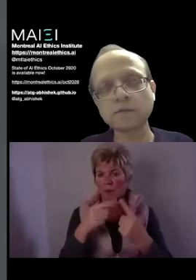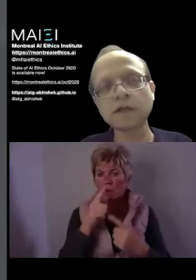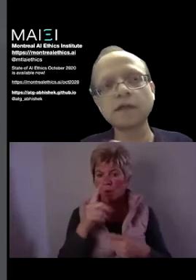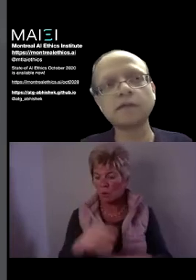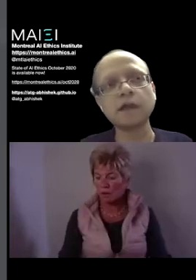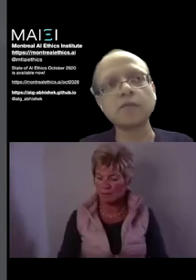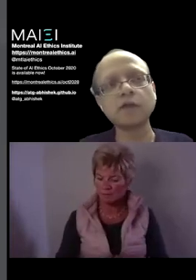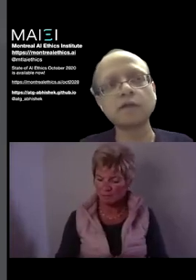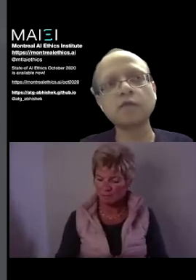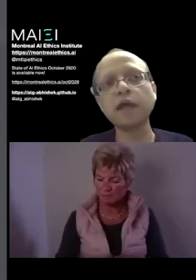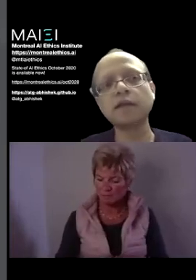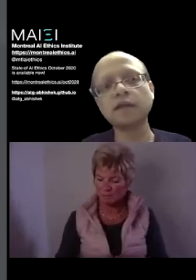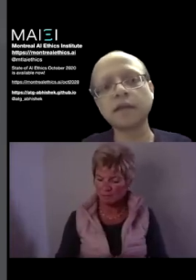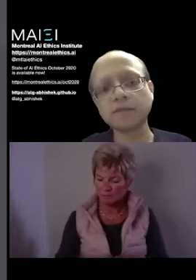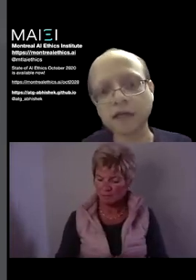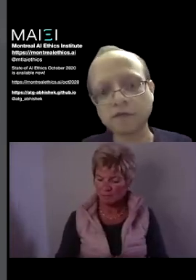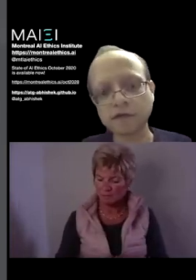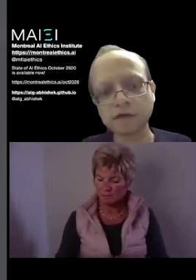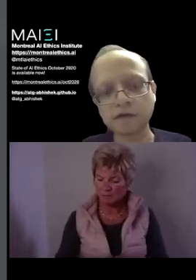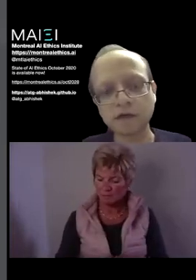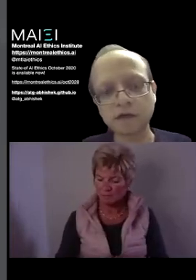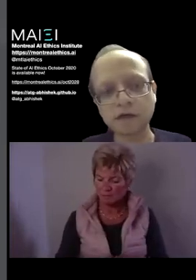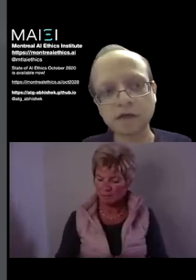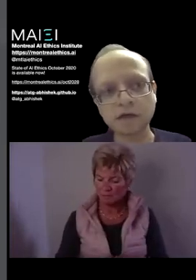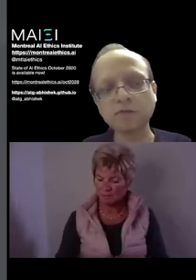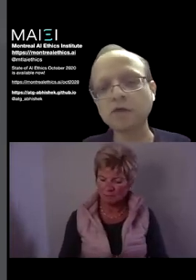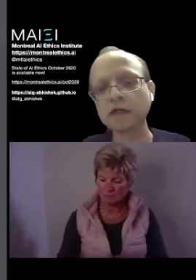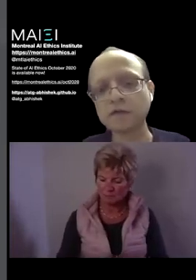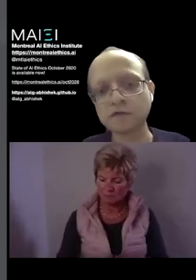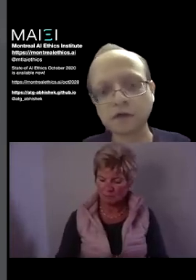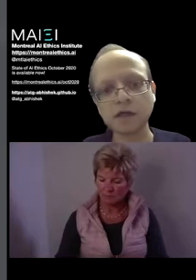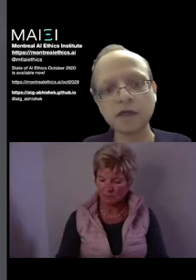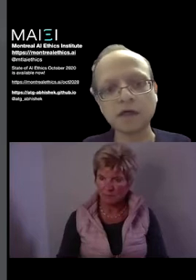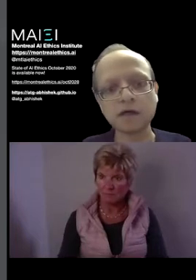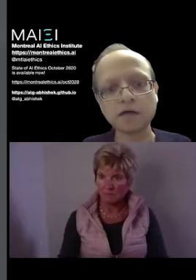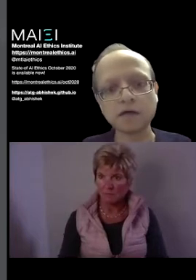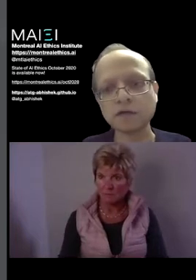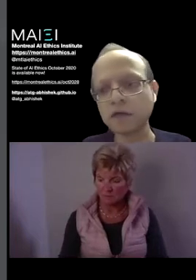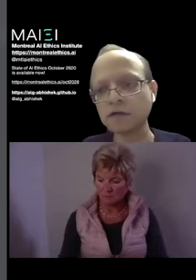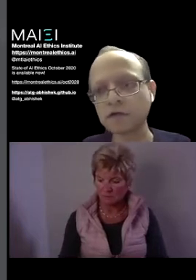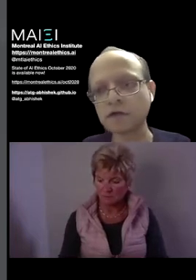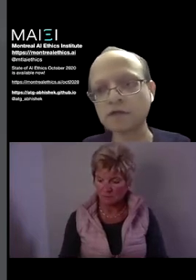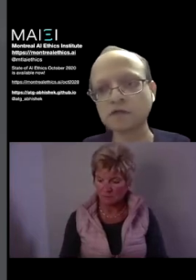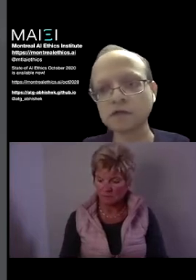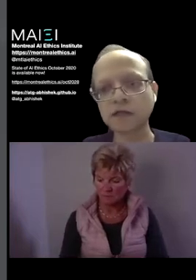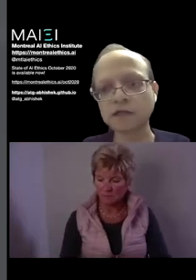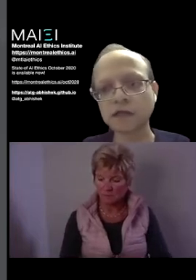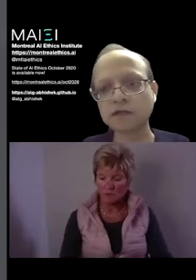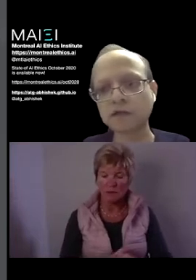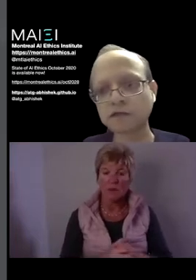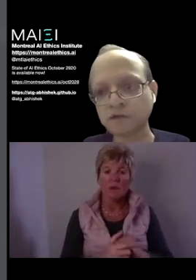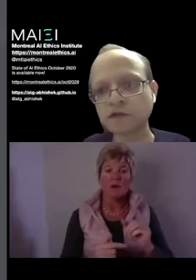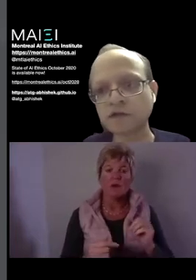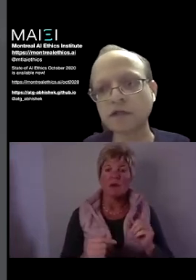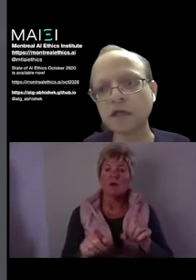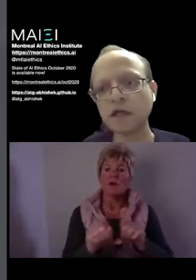people with disabilities, because the way that they get manifested can be quite different between different individuals, and it's